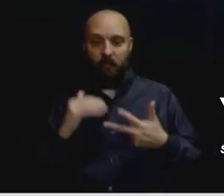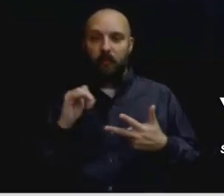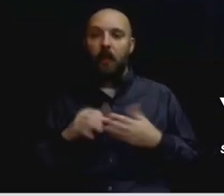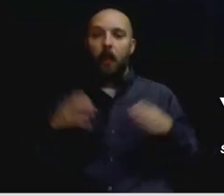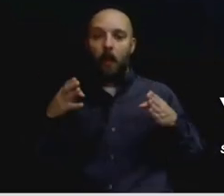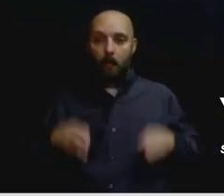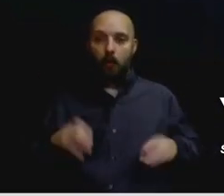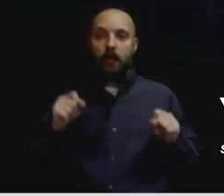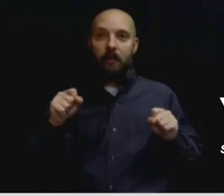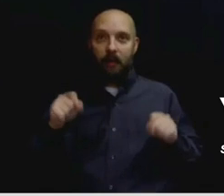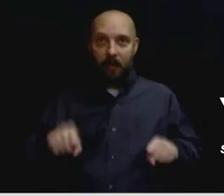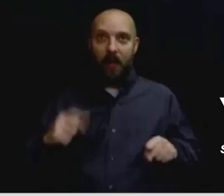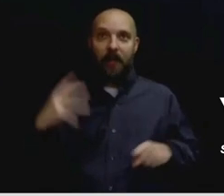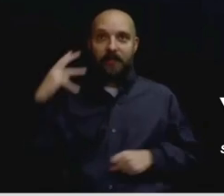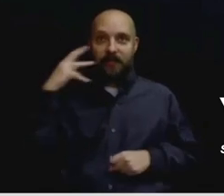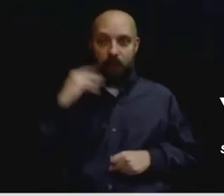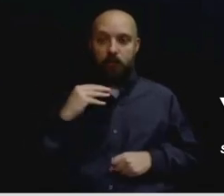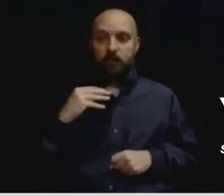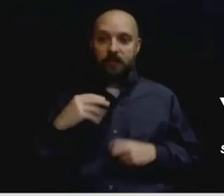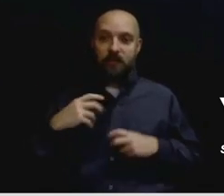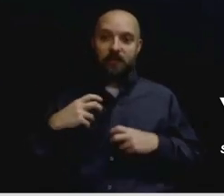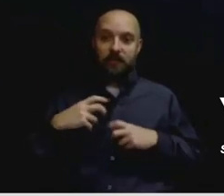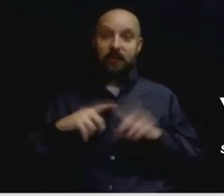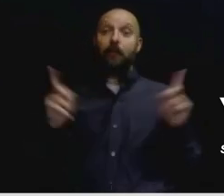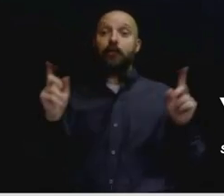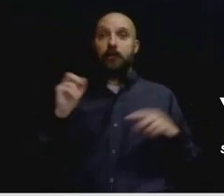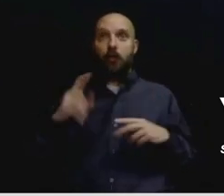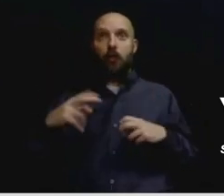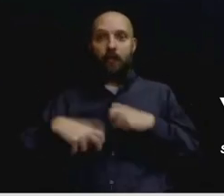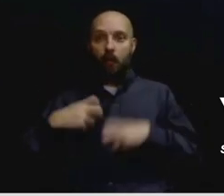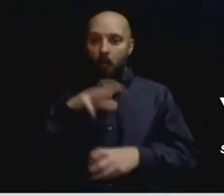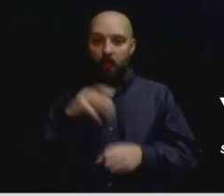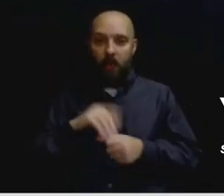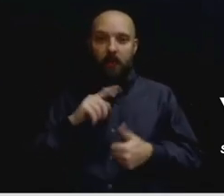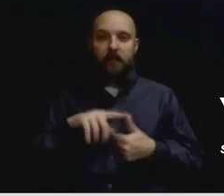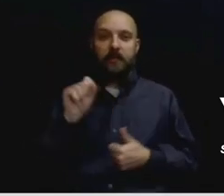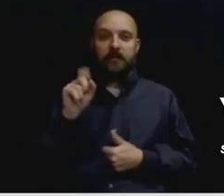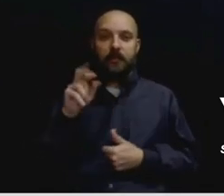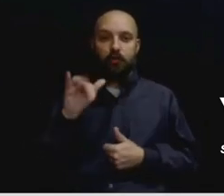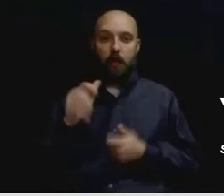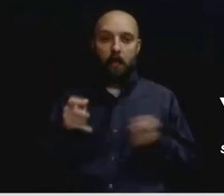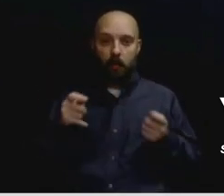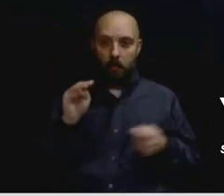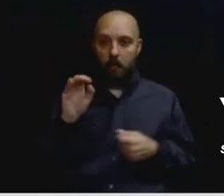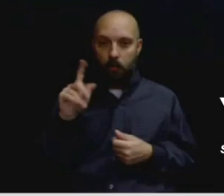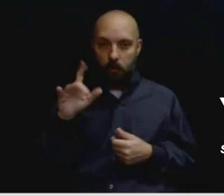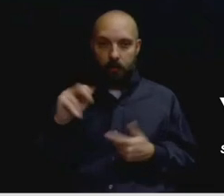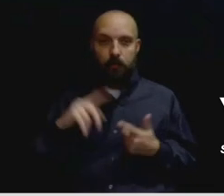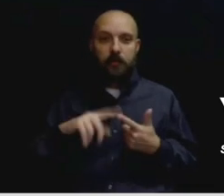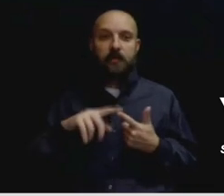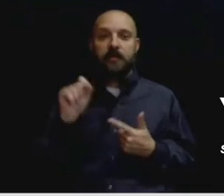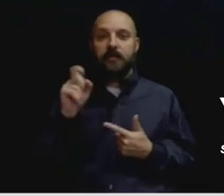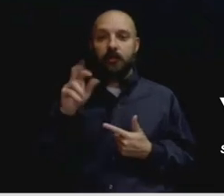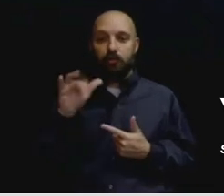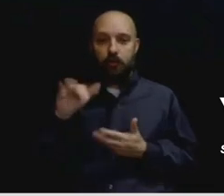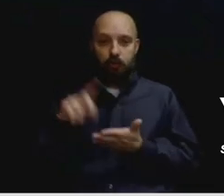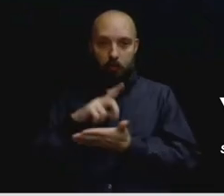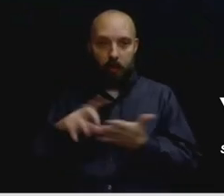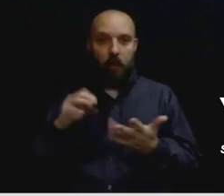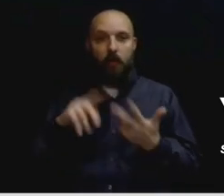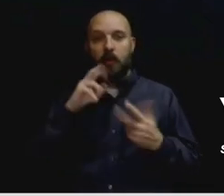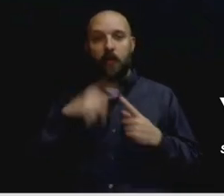can experience differences or difficulties within. We talked about sensory modulation, we talked about sensory discrimination, and we talked about